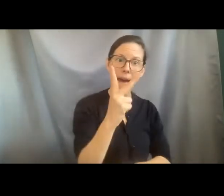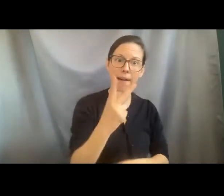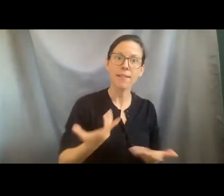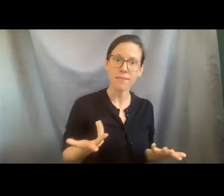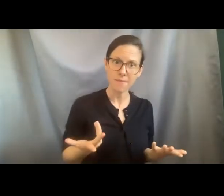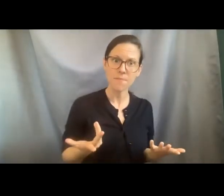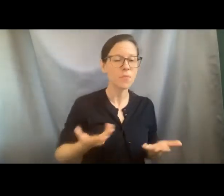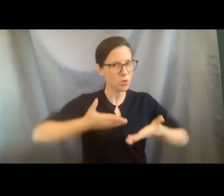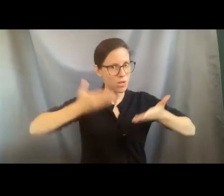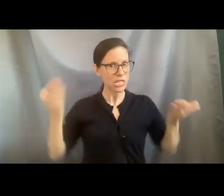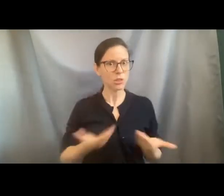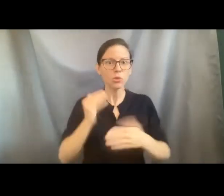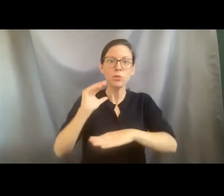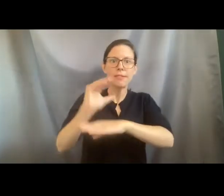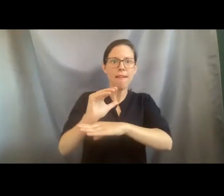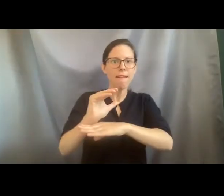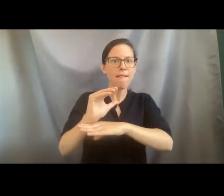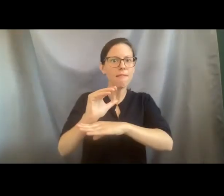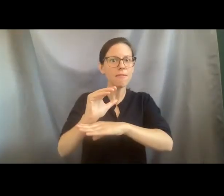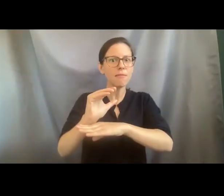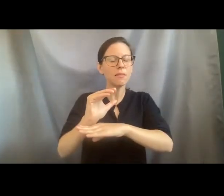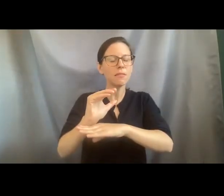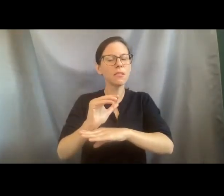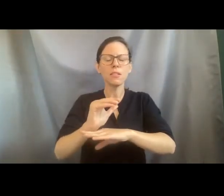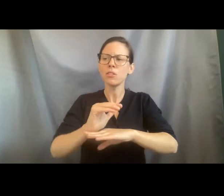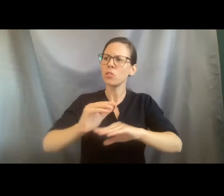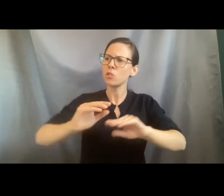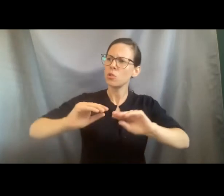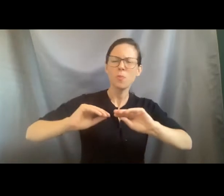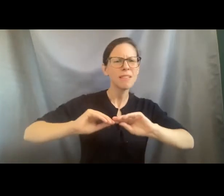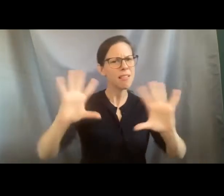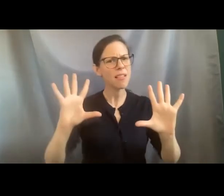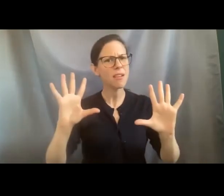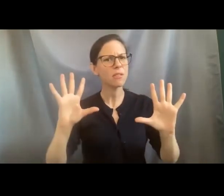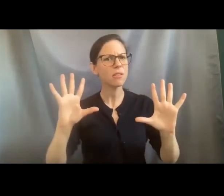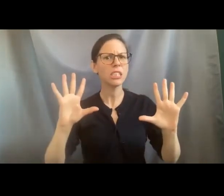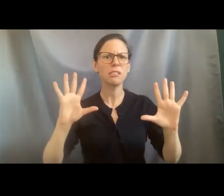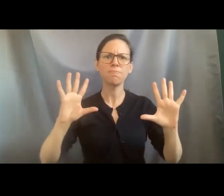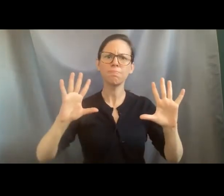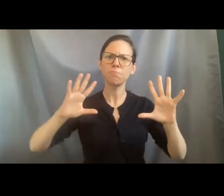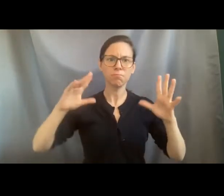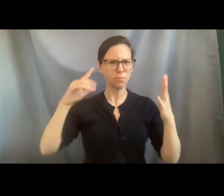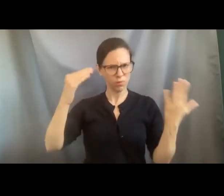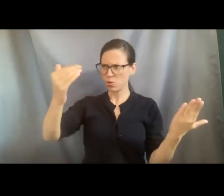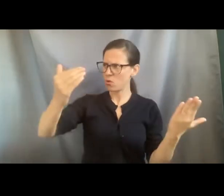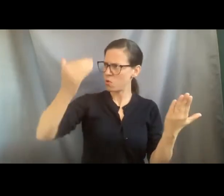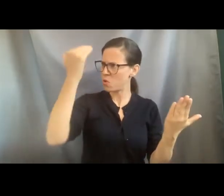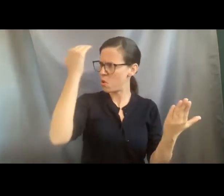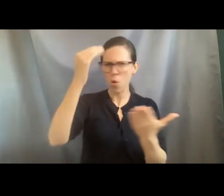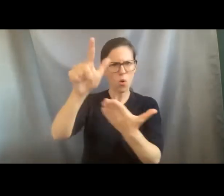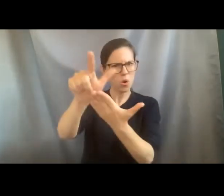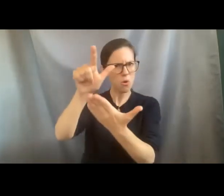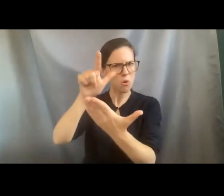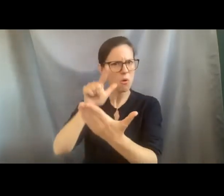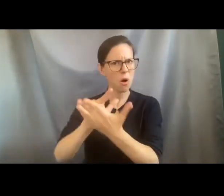here tonight to speak clearly of what is currently the law and the